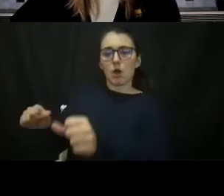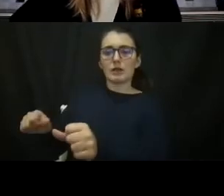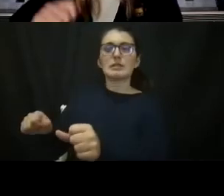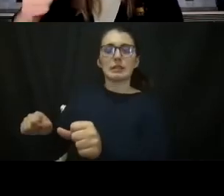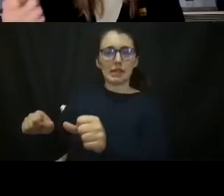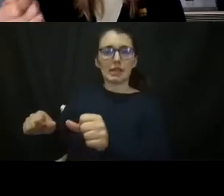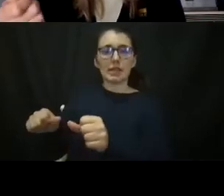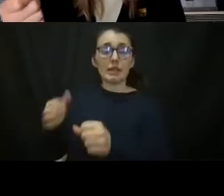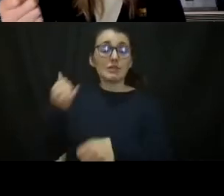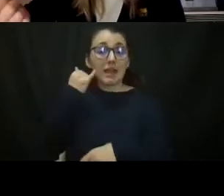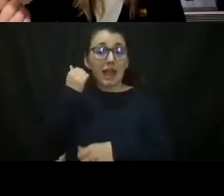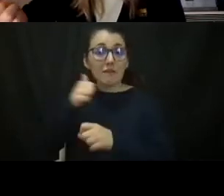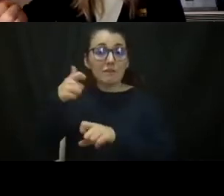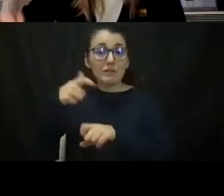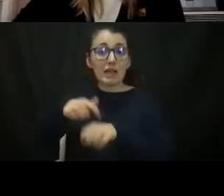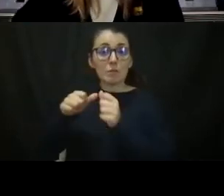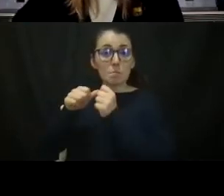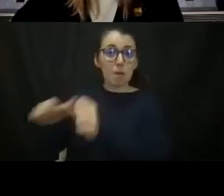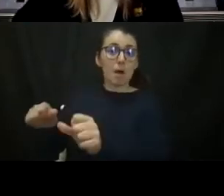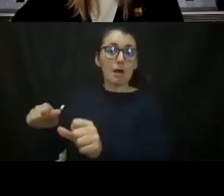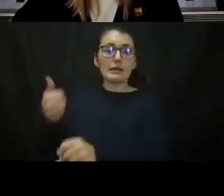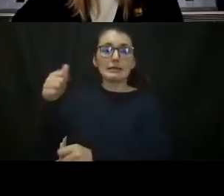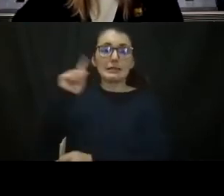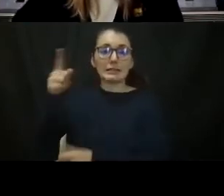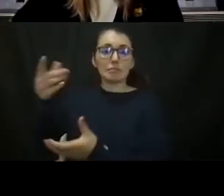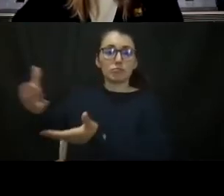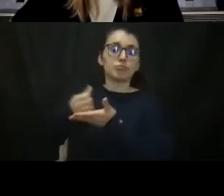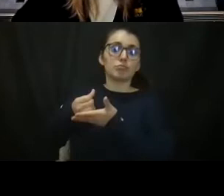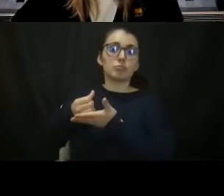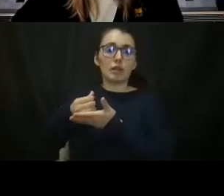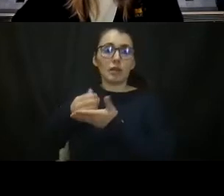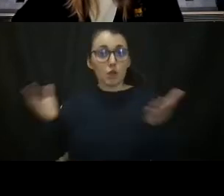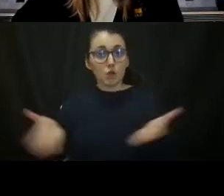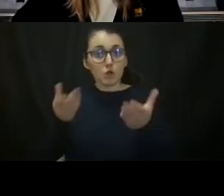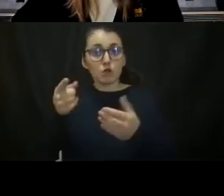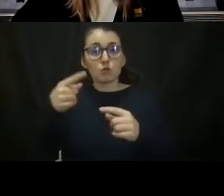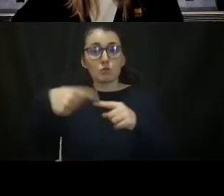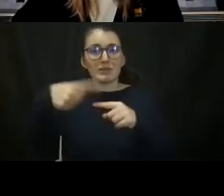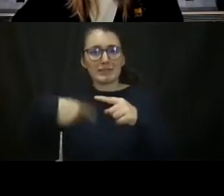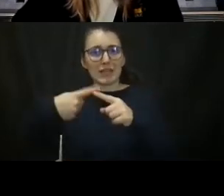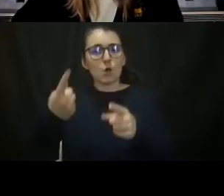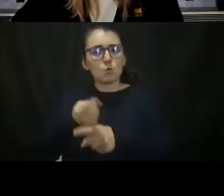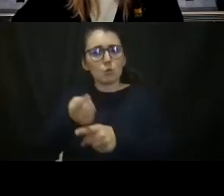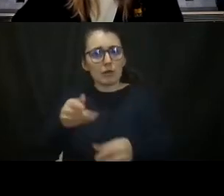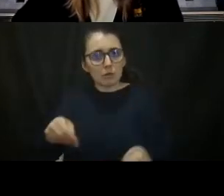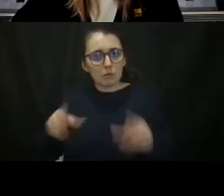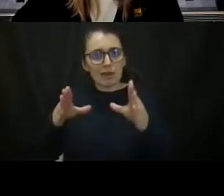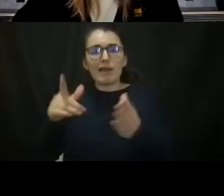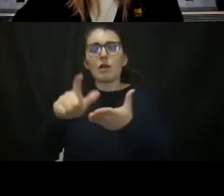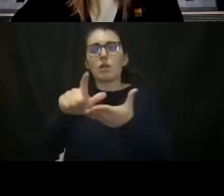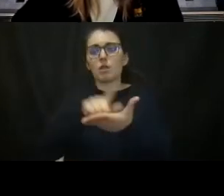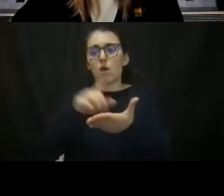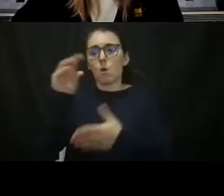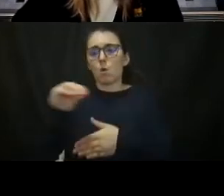you turn a bottle back in, you get 10 cents, and that encourages you to recycle. That was also a law that Oregon passed in its